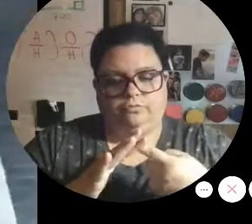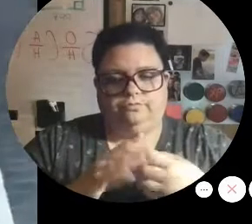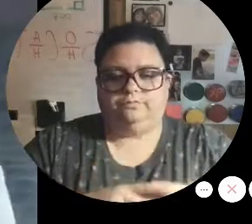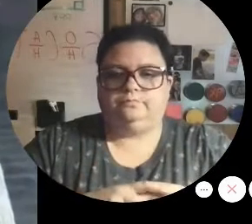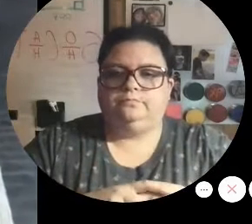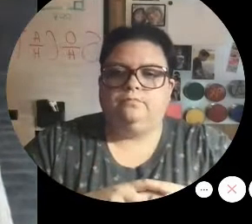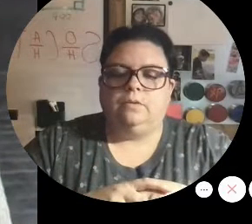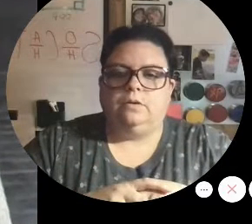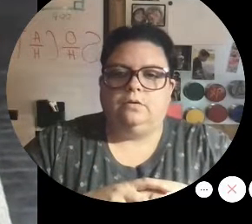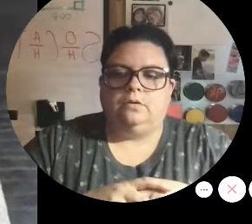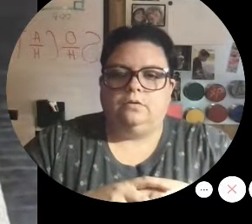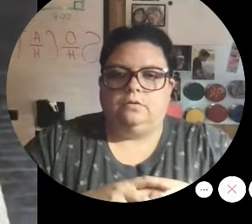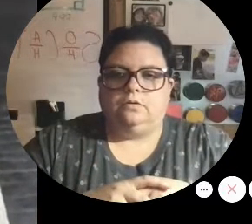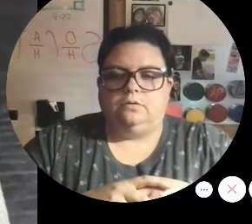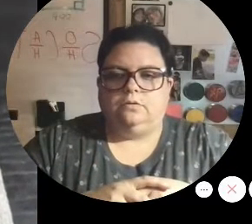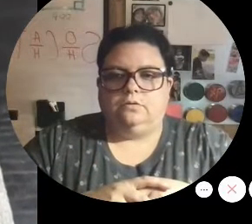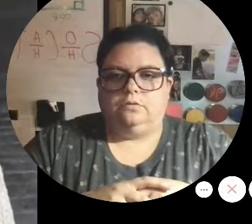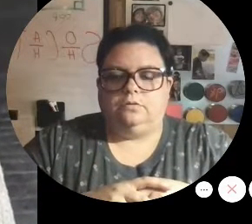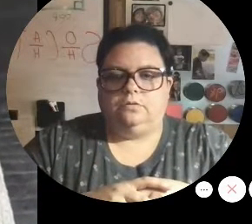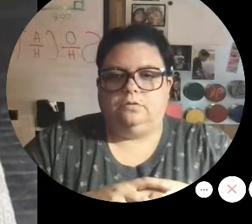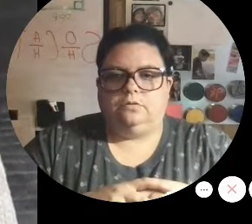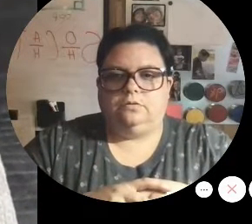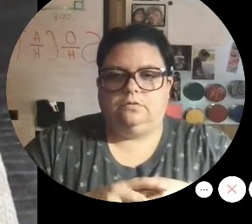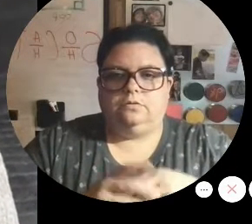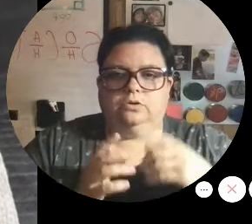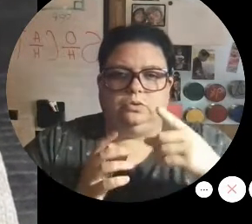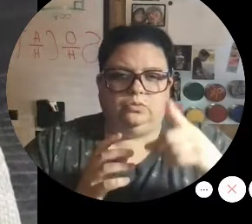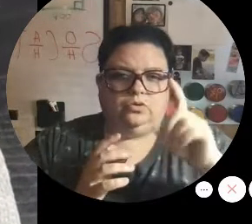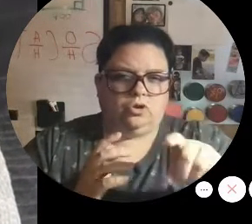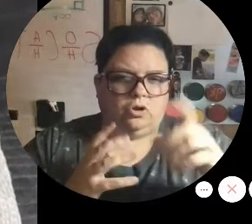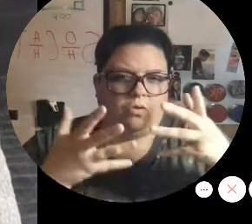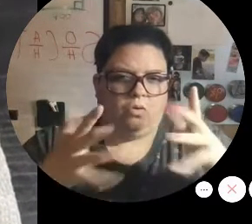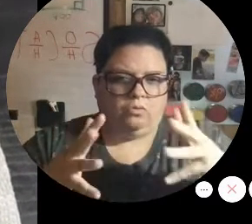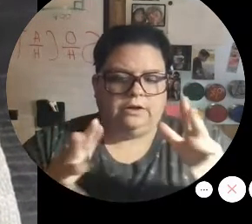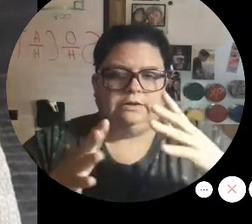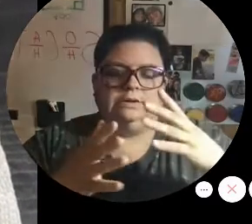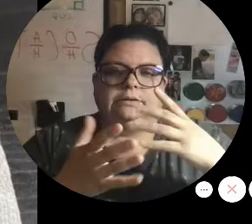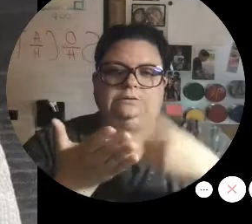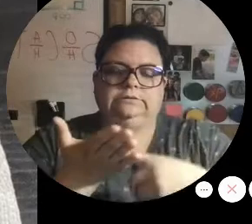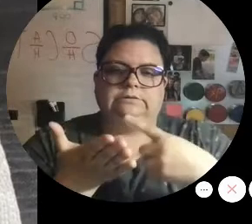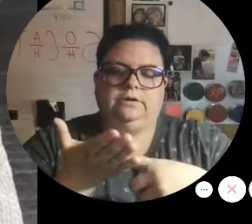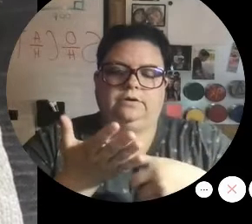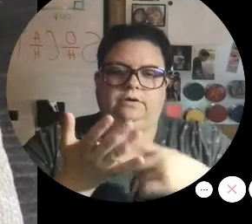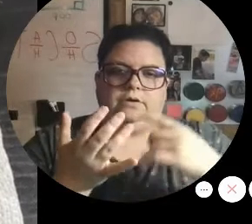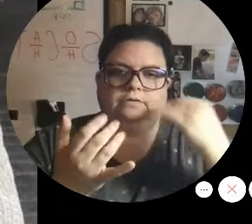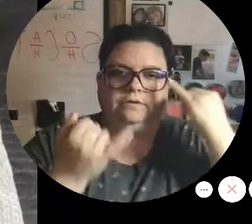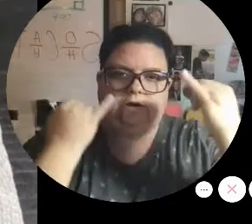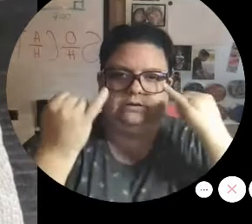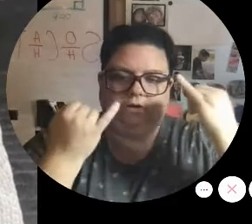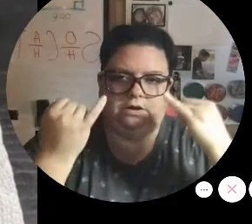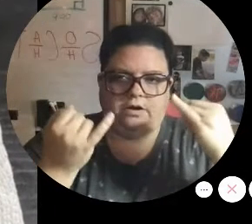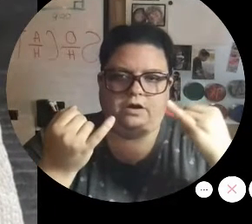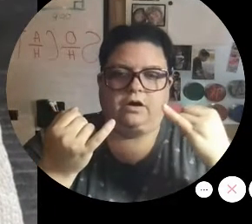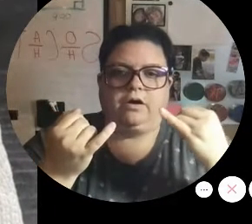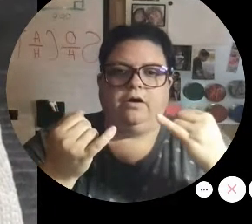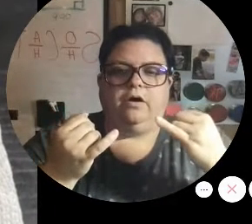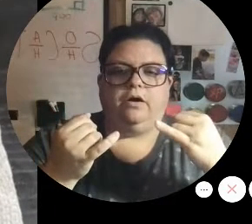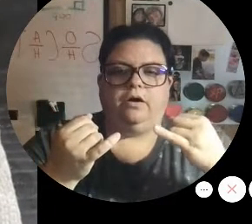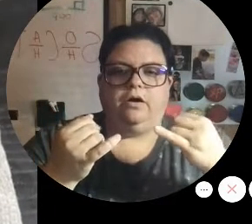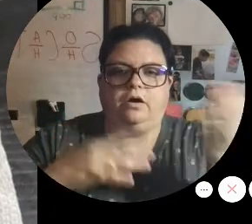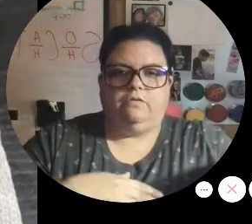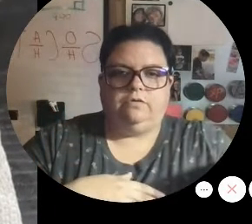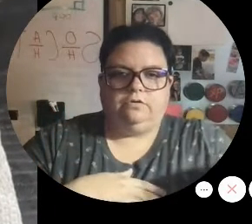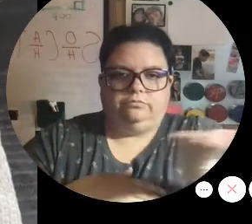okay? And you should have talked about now the idea of cutting parallel to the base